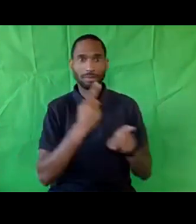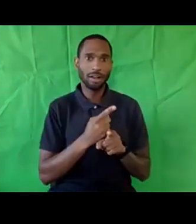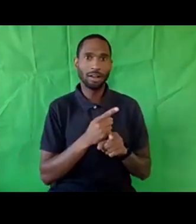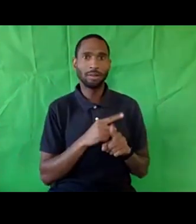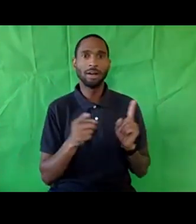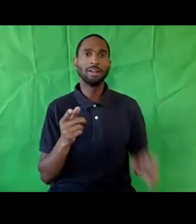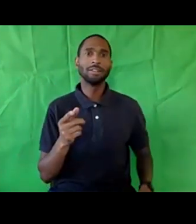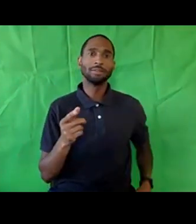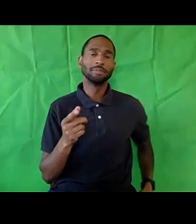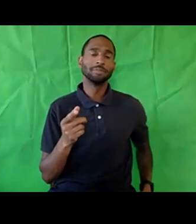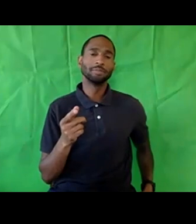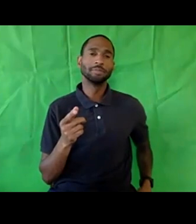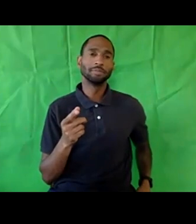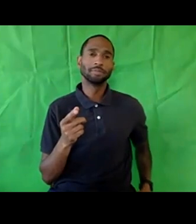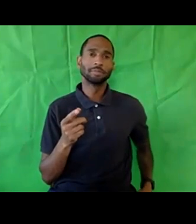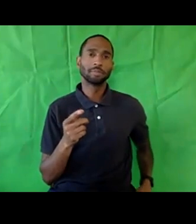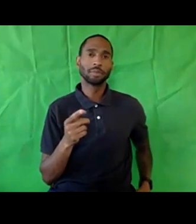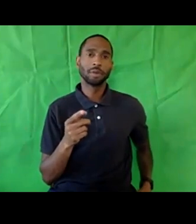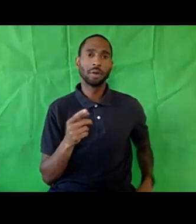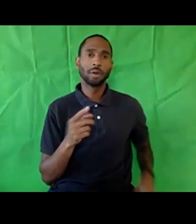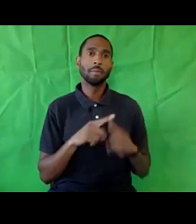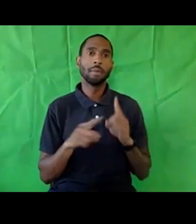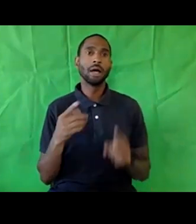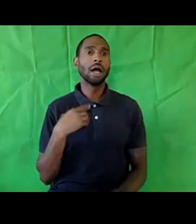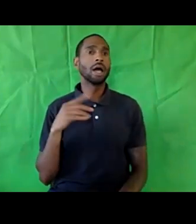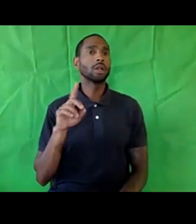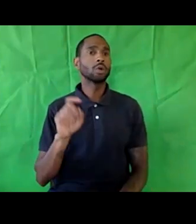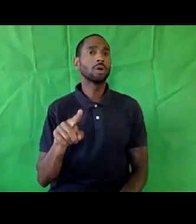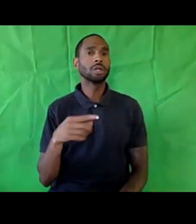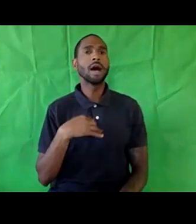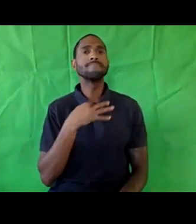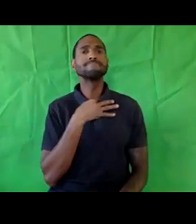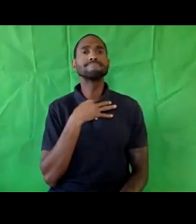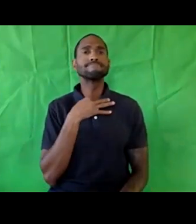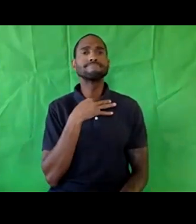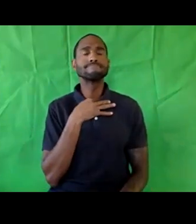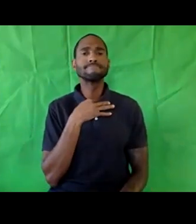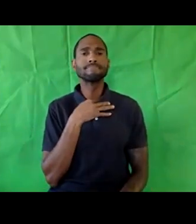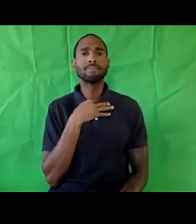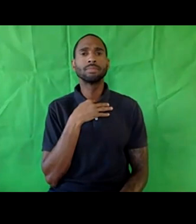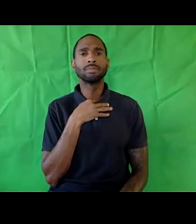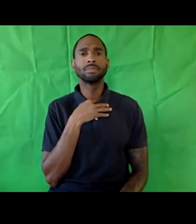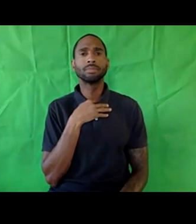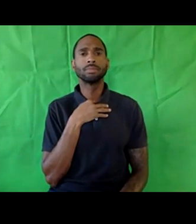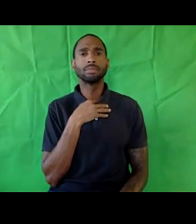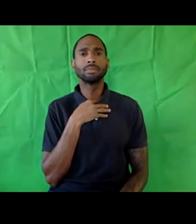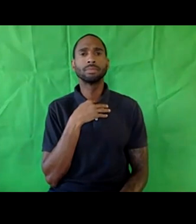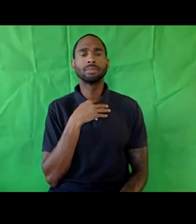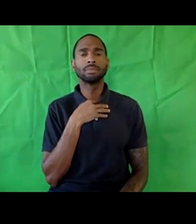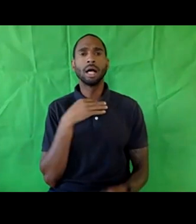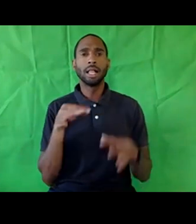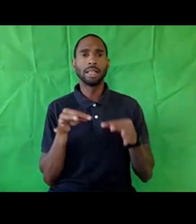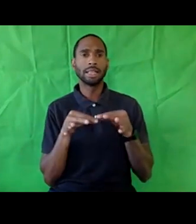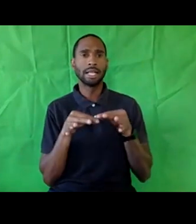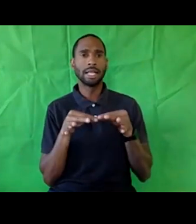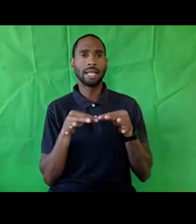not. But I actually had a question. I was wondering if you could speak more to the language